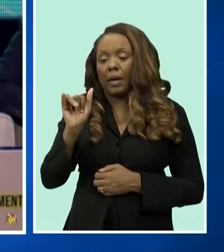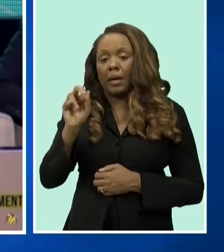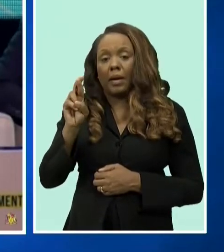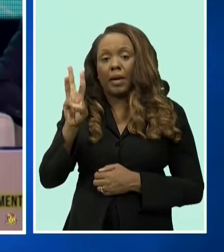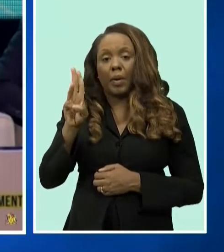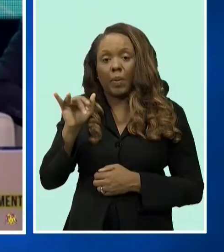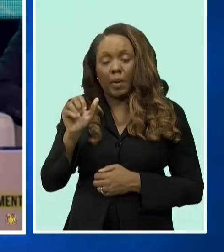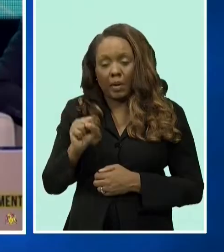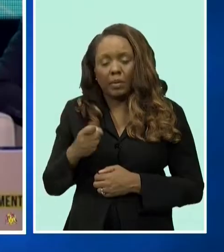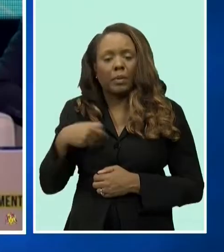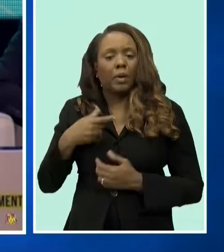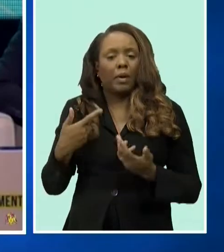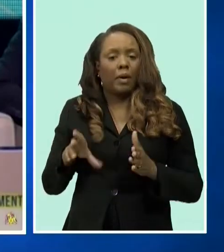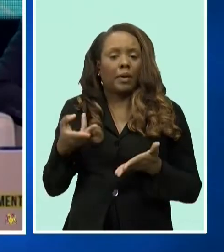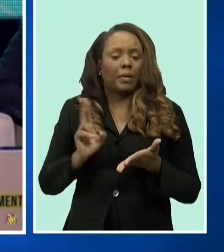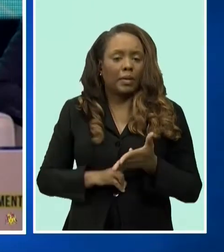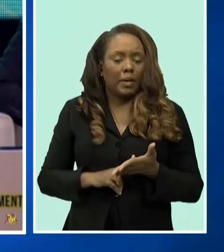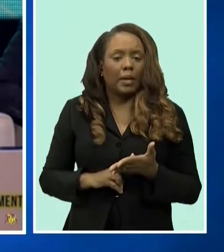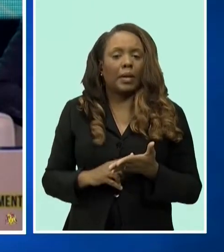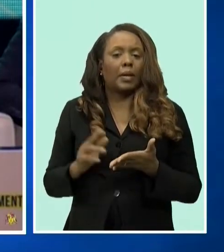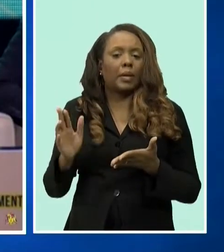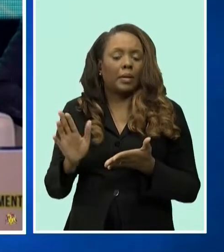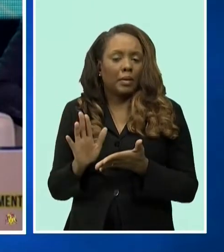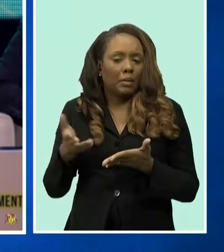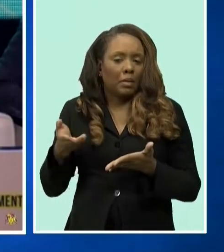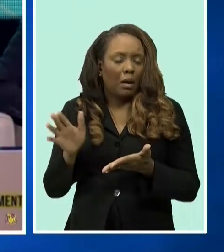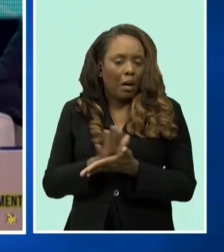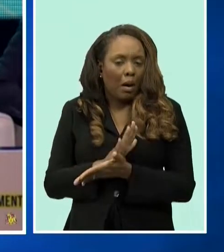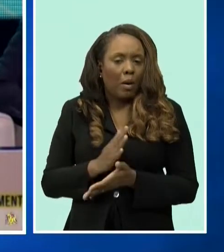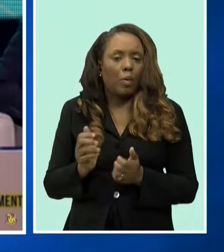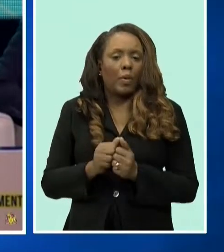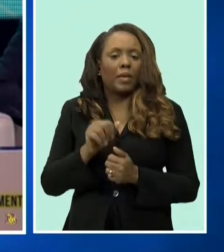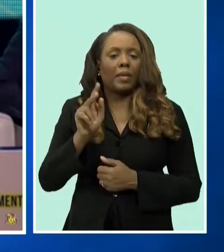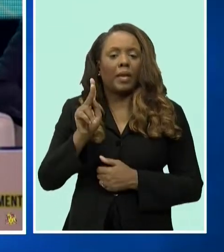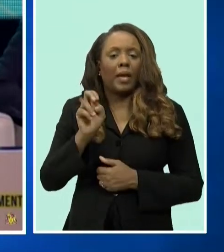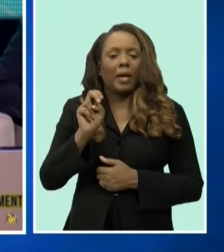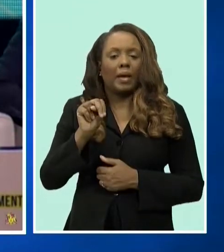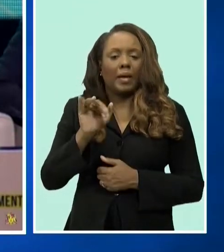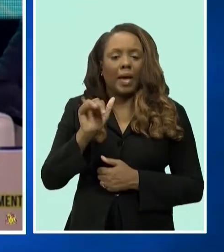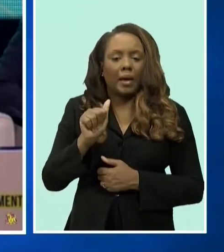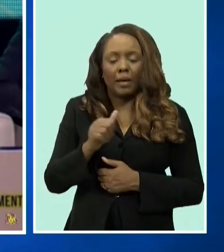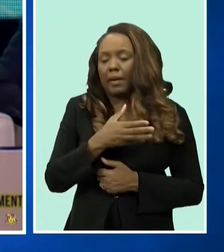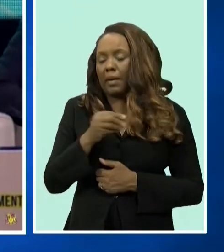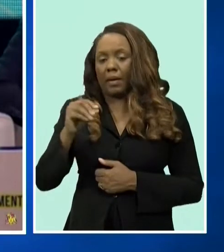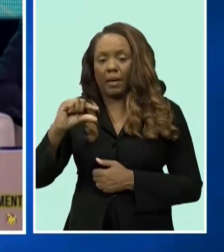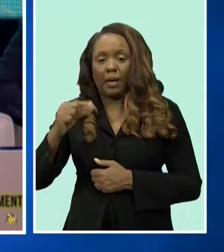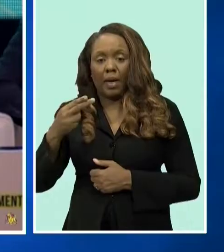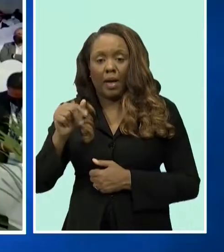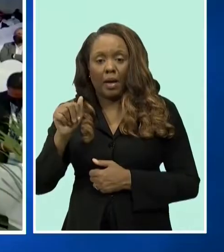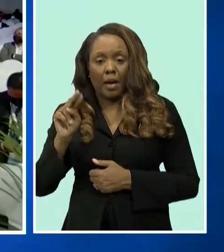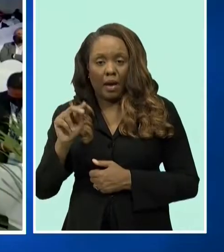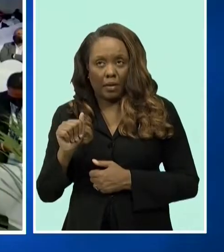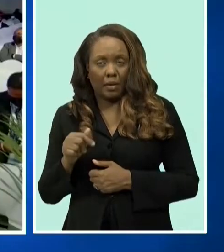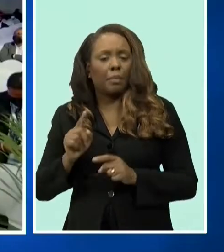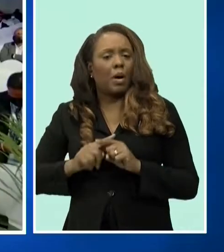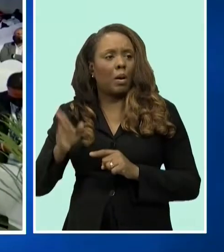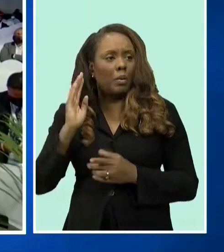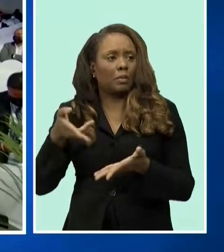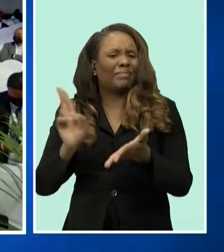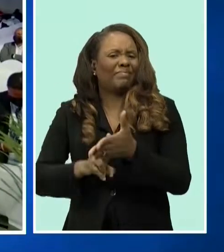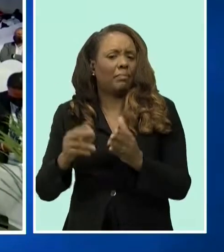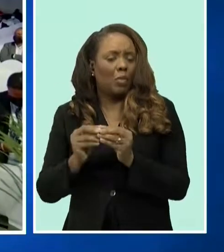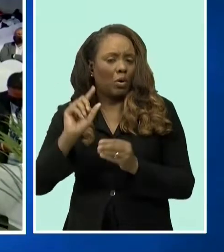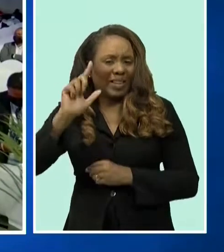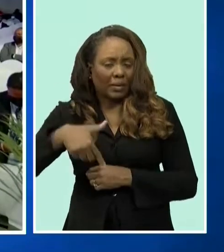with Kenya and with Ghana. We should be signing further air services agreements with our partners as we move forward. The minister adds the